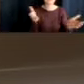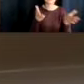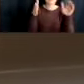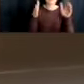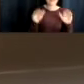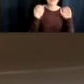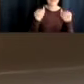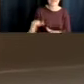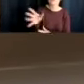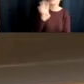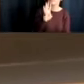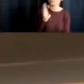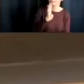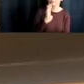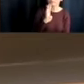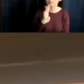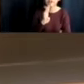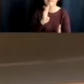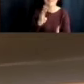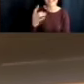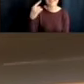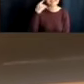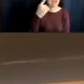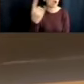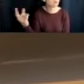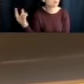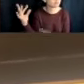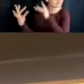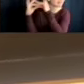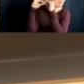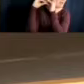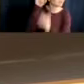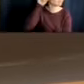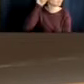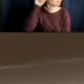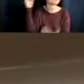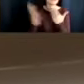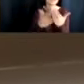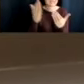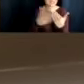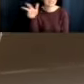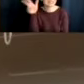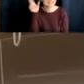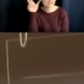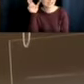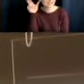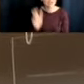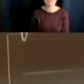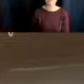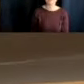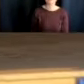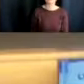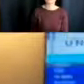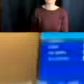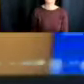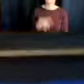hearing aid so that they can hear better and it blocks out all the background noise. So it helps people with hearing loss. Oh, lovely. I'm sure that's great for both parties.